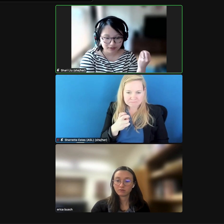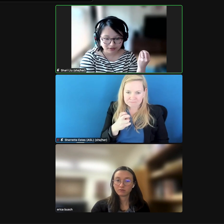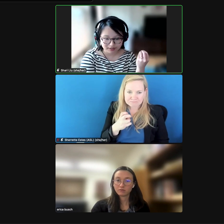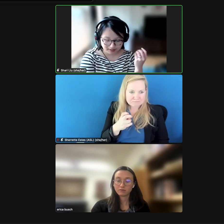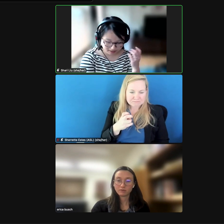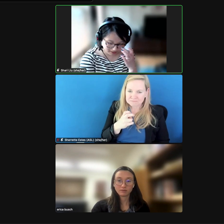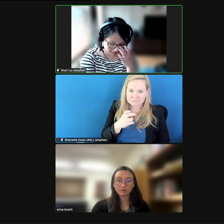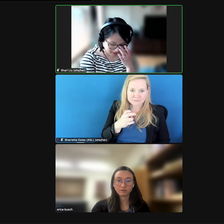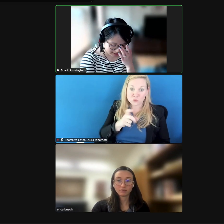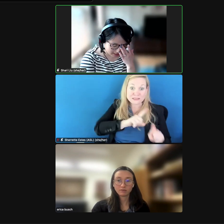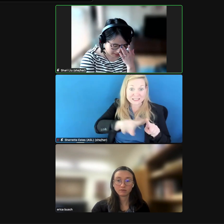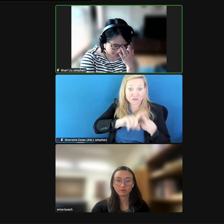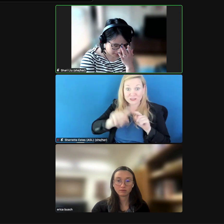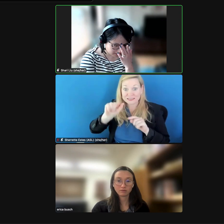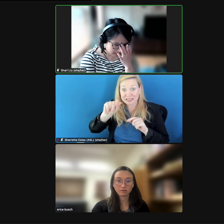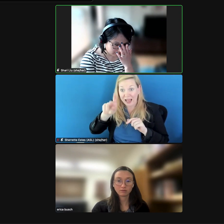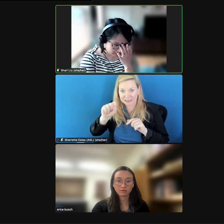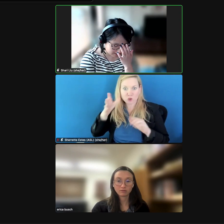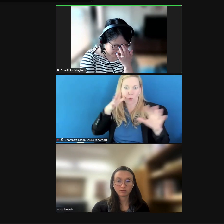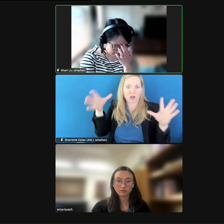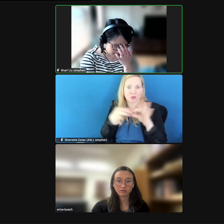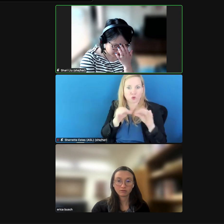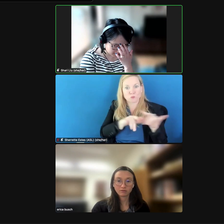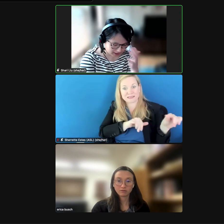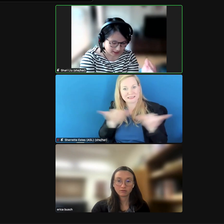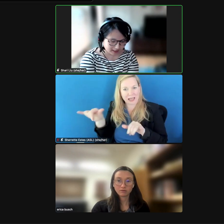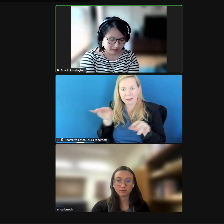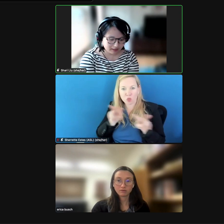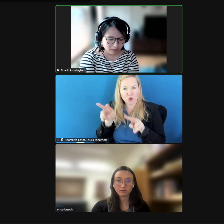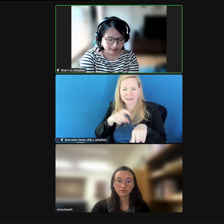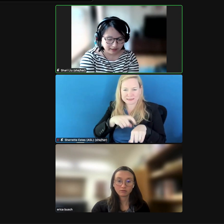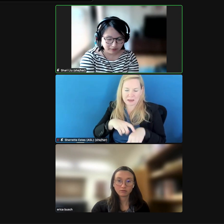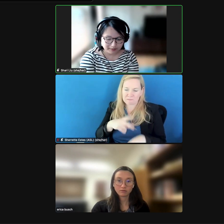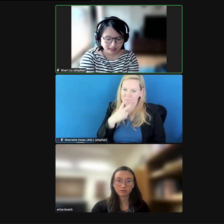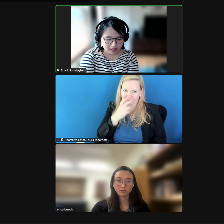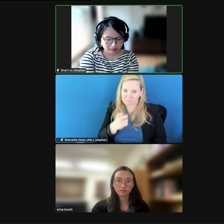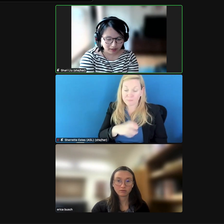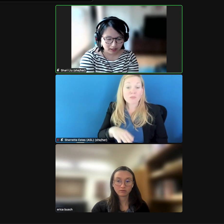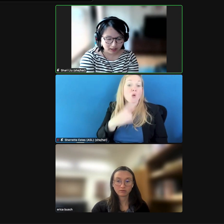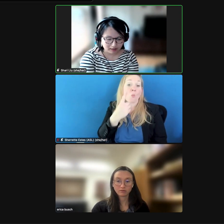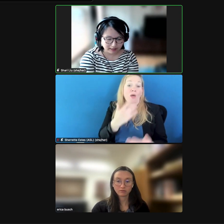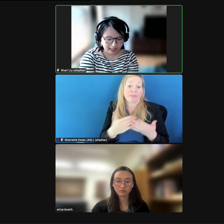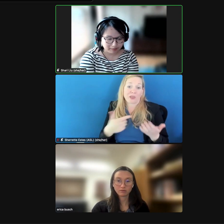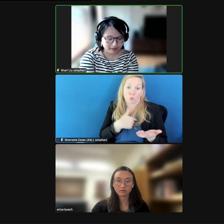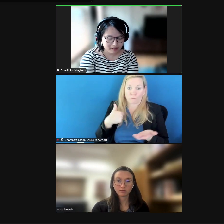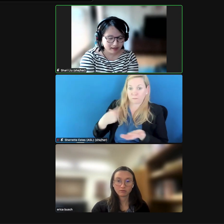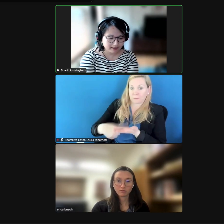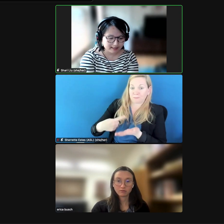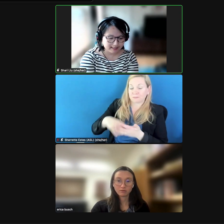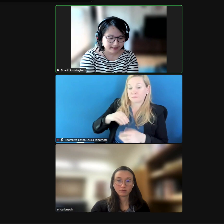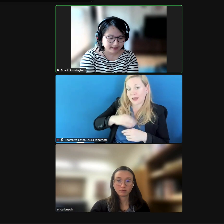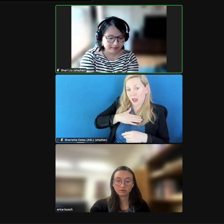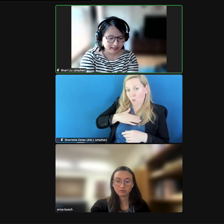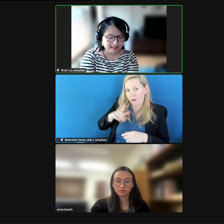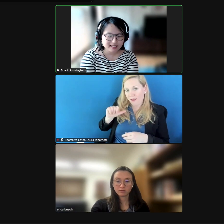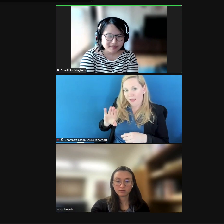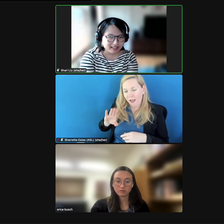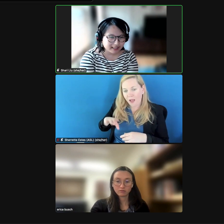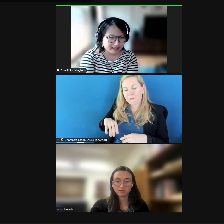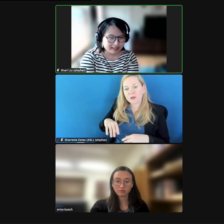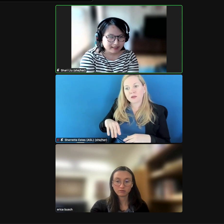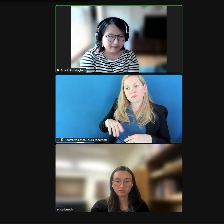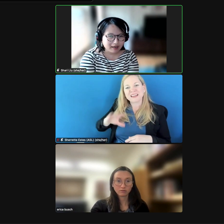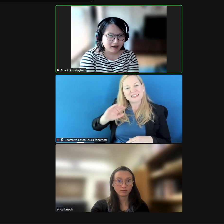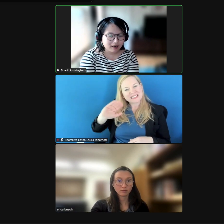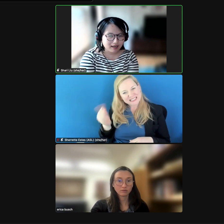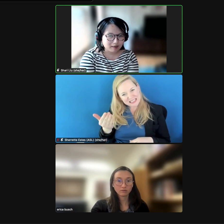task features to looking time, even the same features. Like one thing that we've been talking about in our lab is that it seems